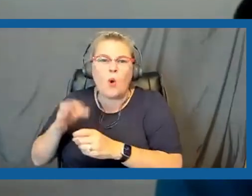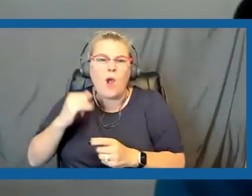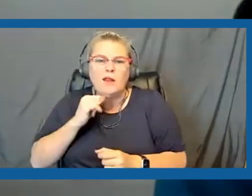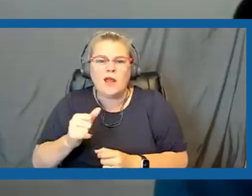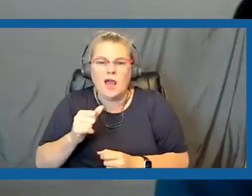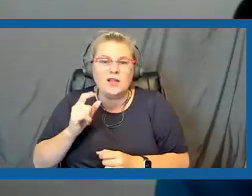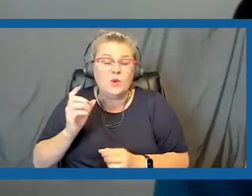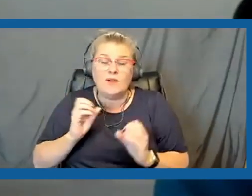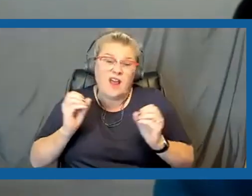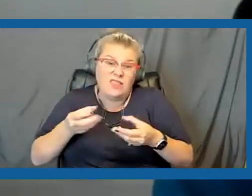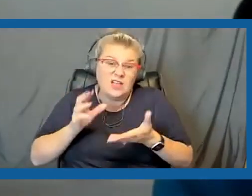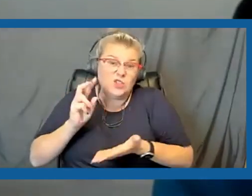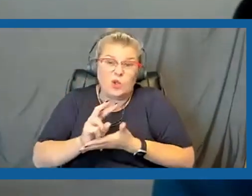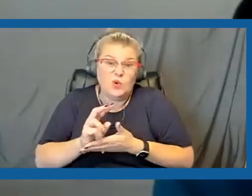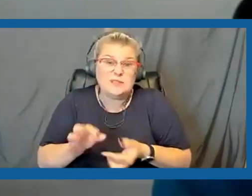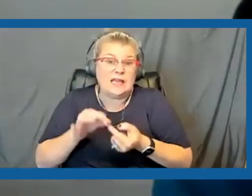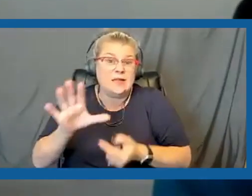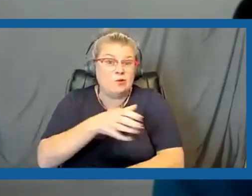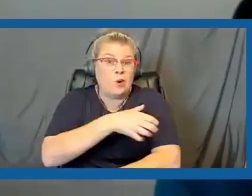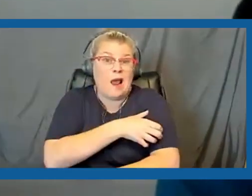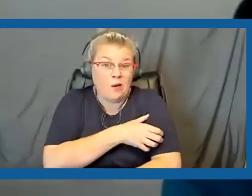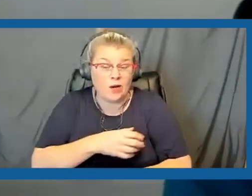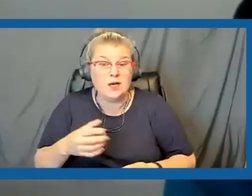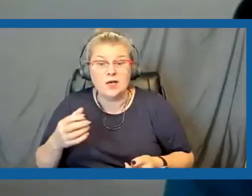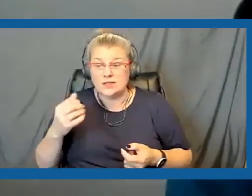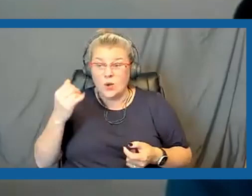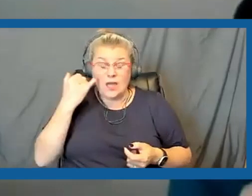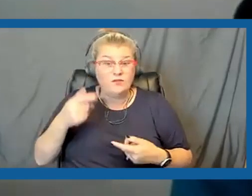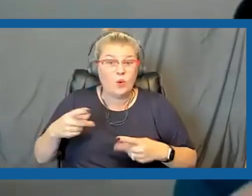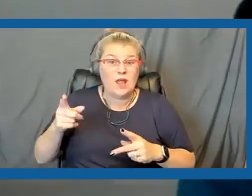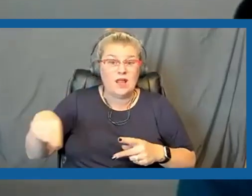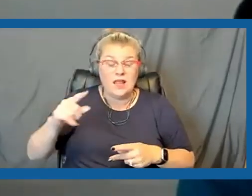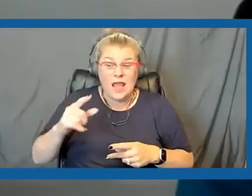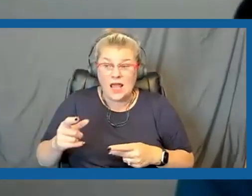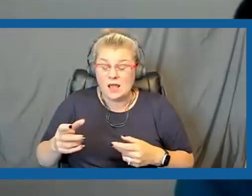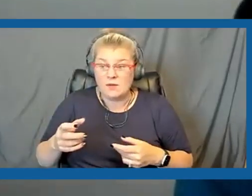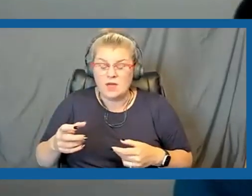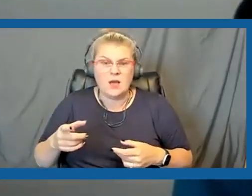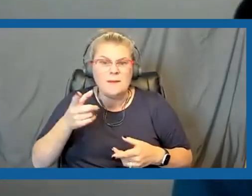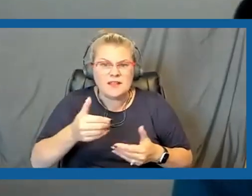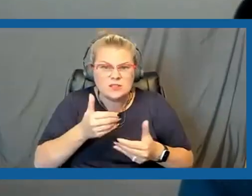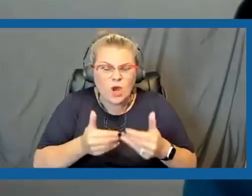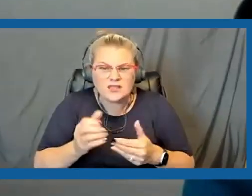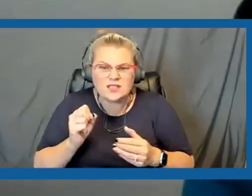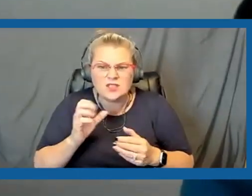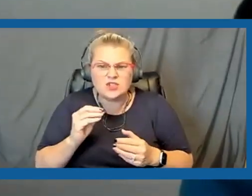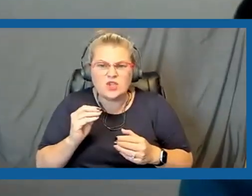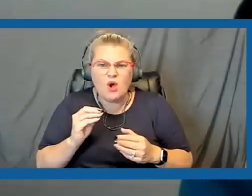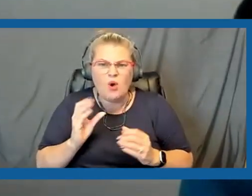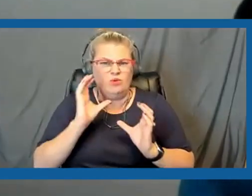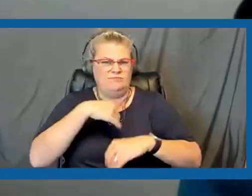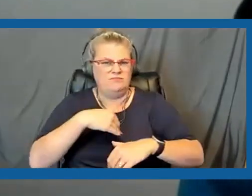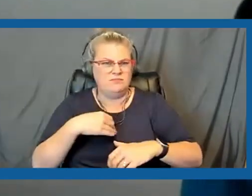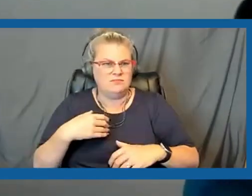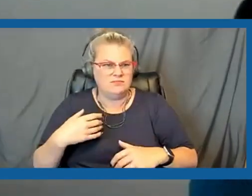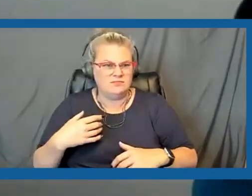power. So if that's one thing I could say where the disconnect is this process is so foreign to some of our tribal members,